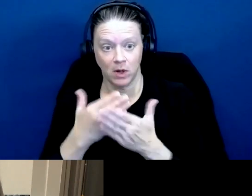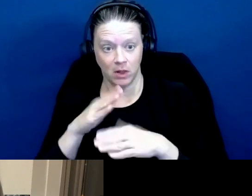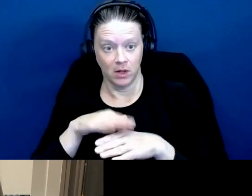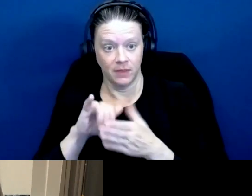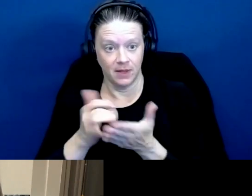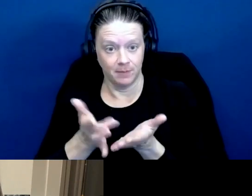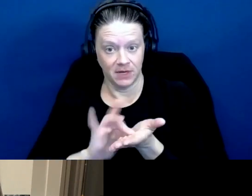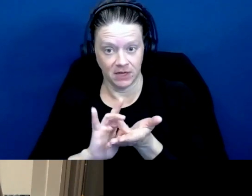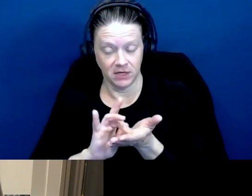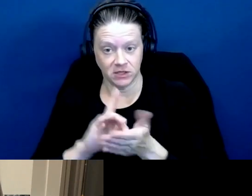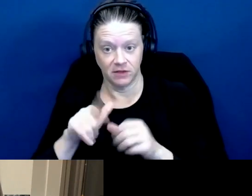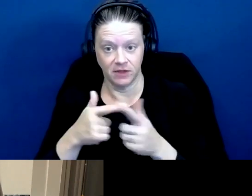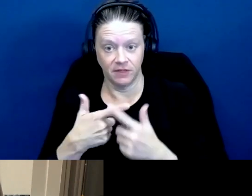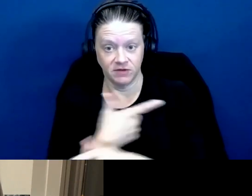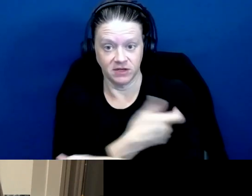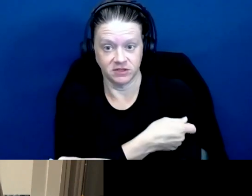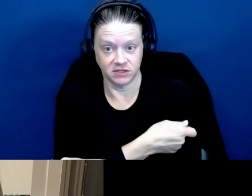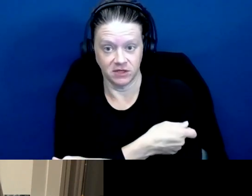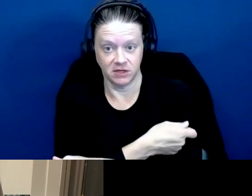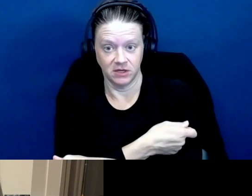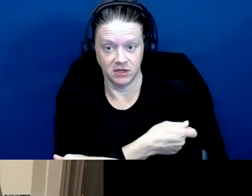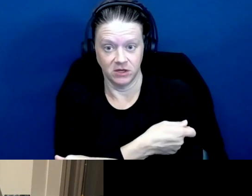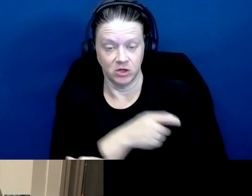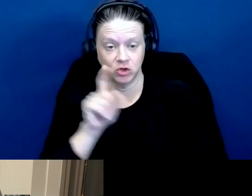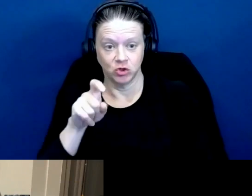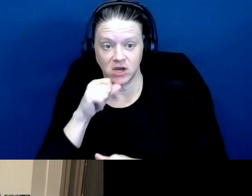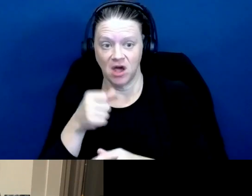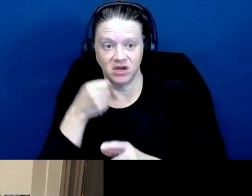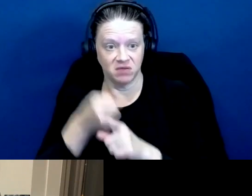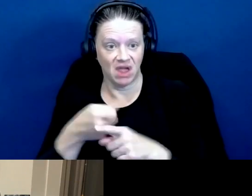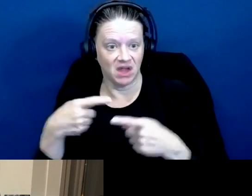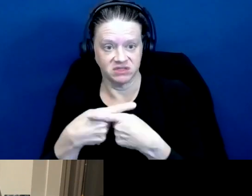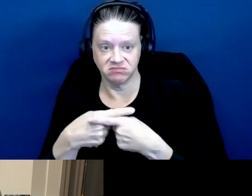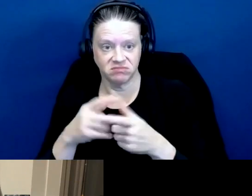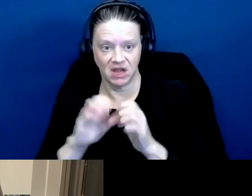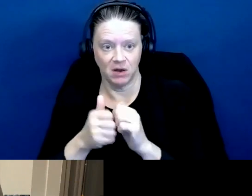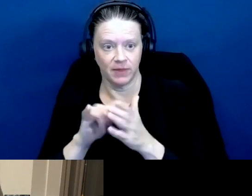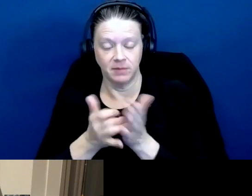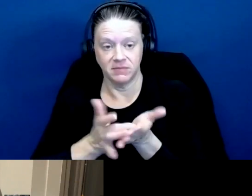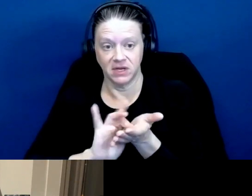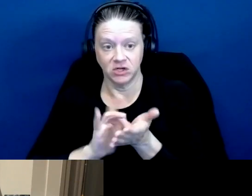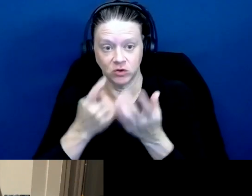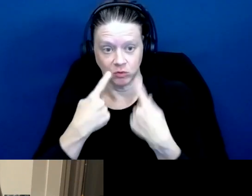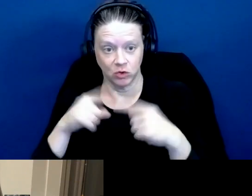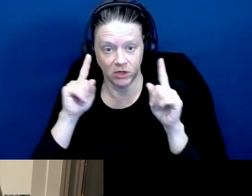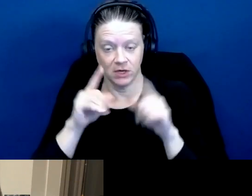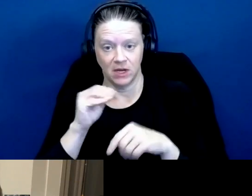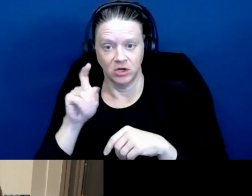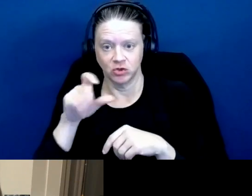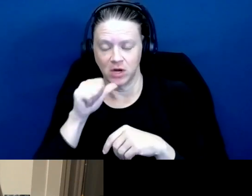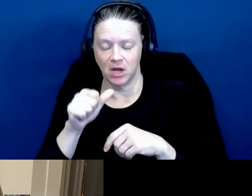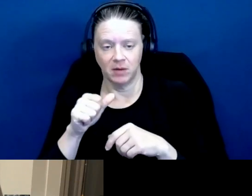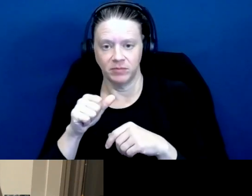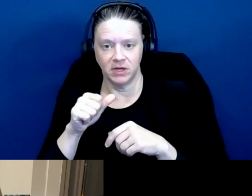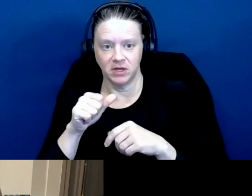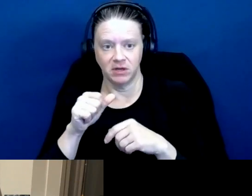medication, the vaccine should not impact how that medication is working and should not be bringing out